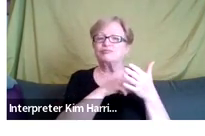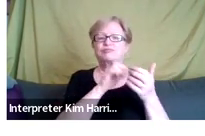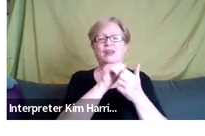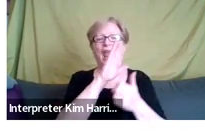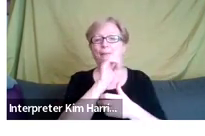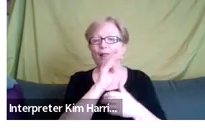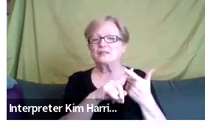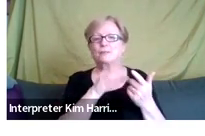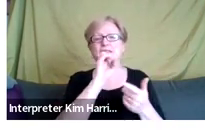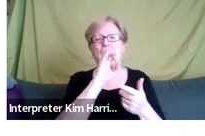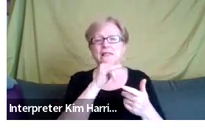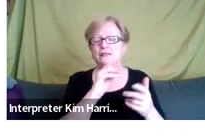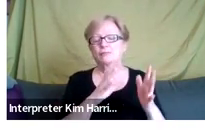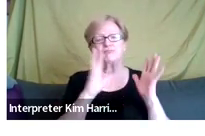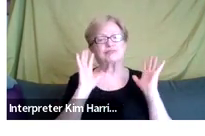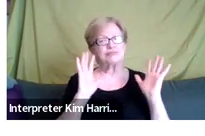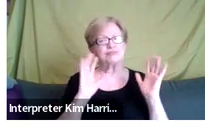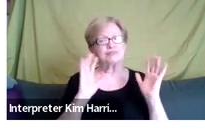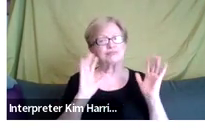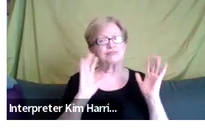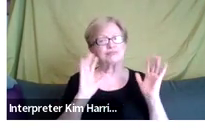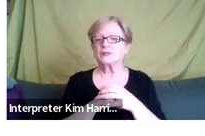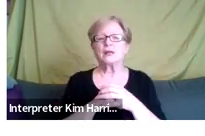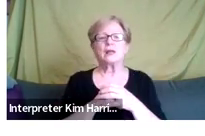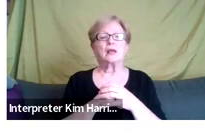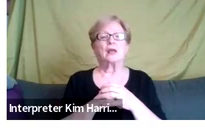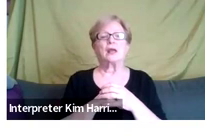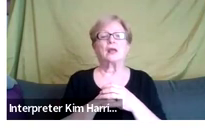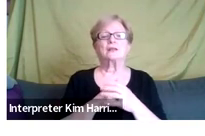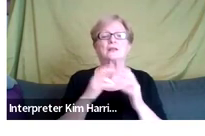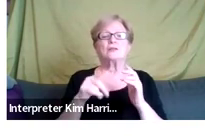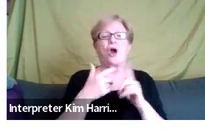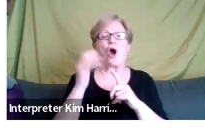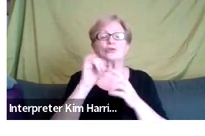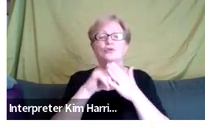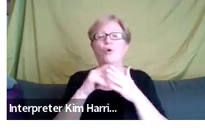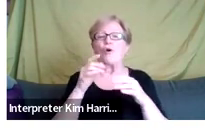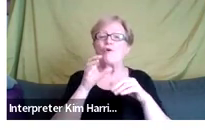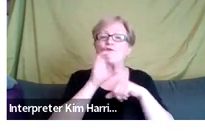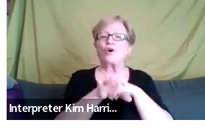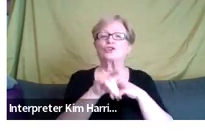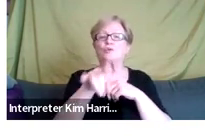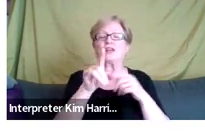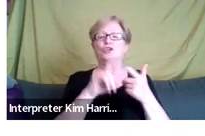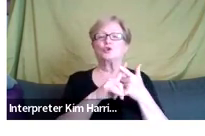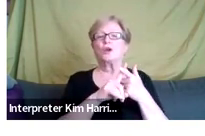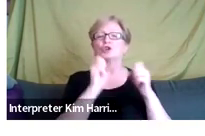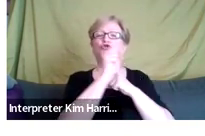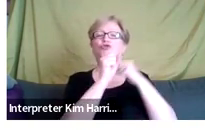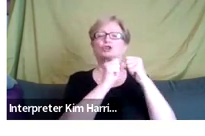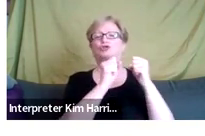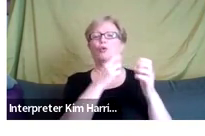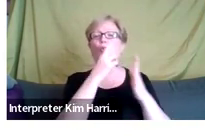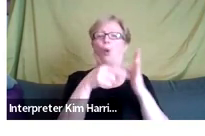Okay. Yeah, Lisa said women with disabilities often forced into very structured roles, those that require a great